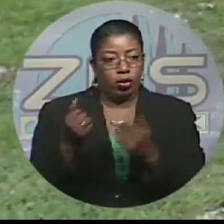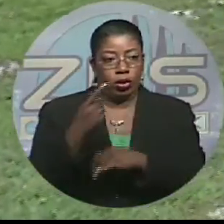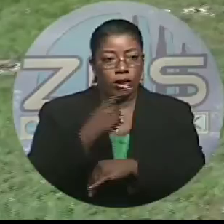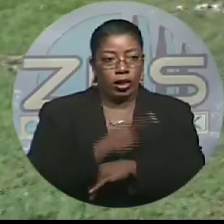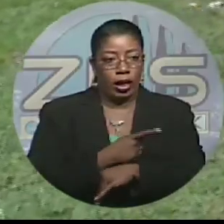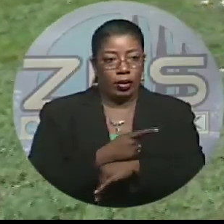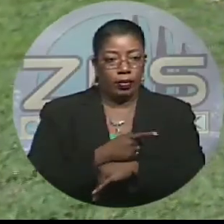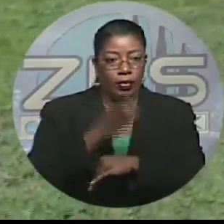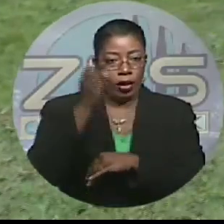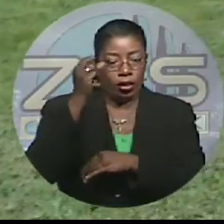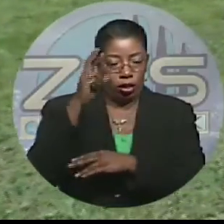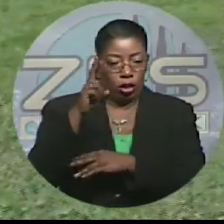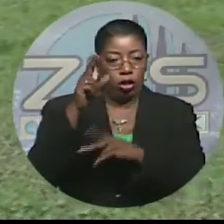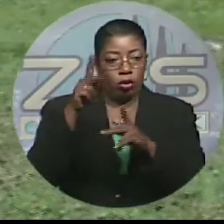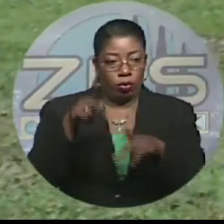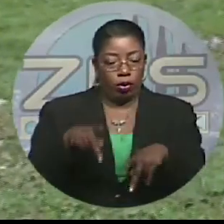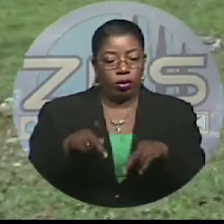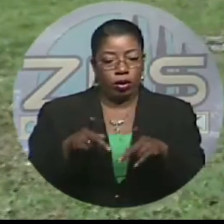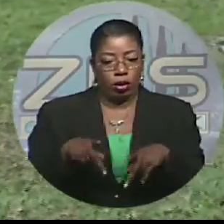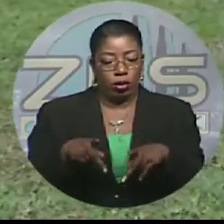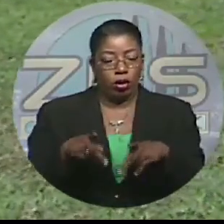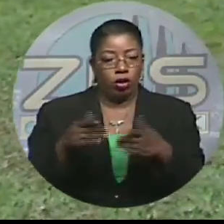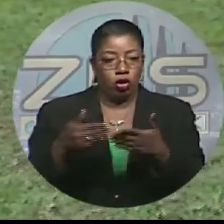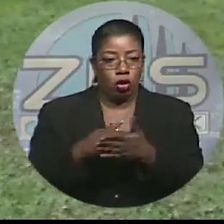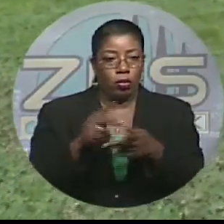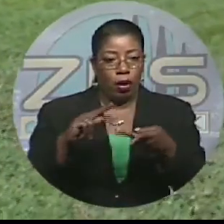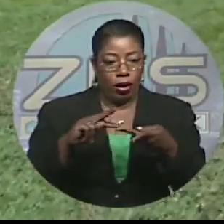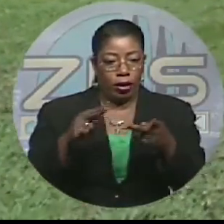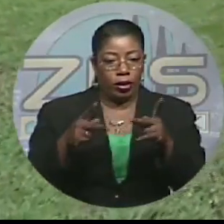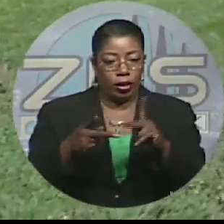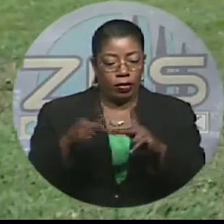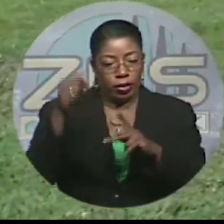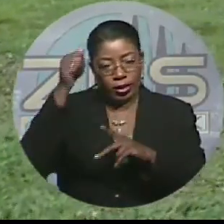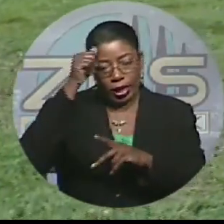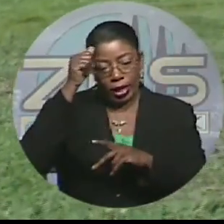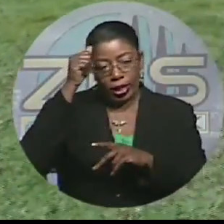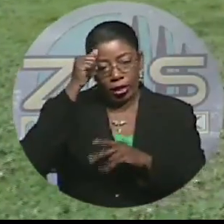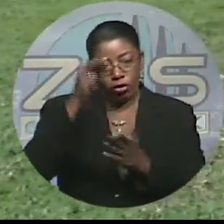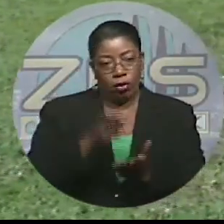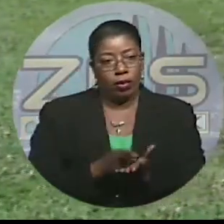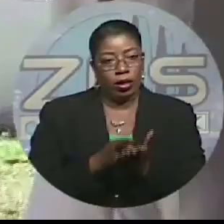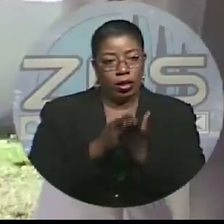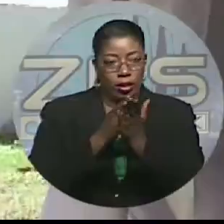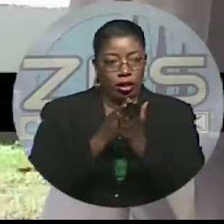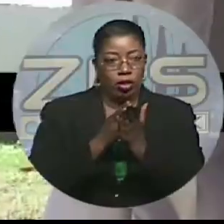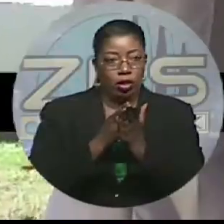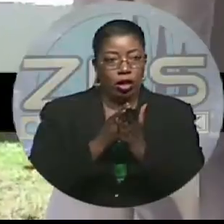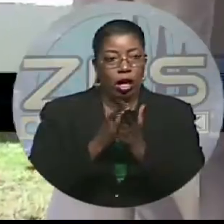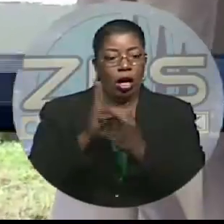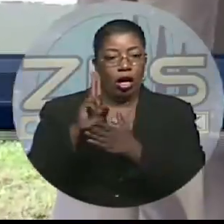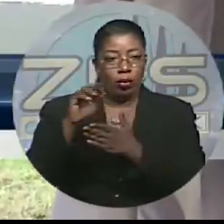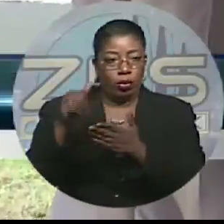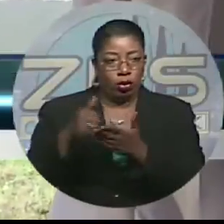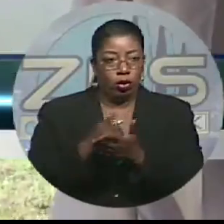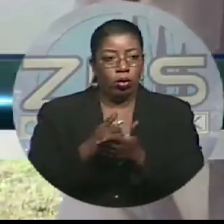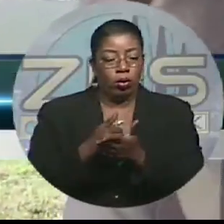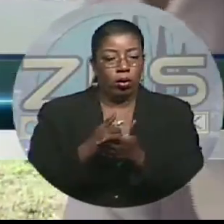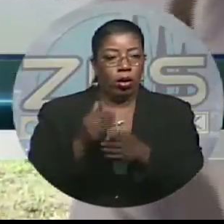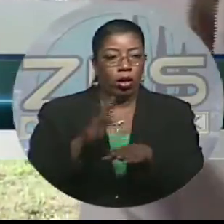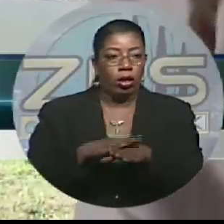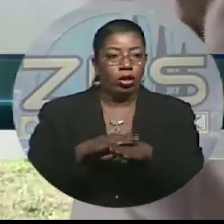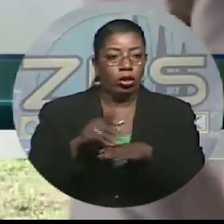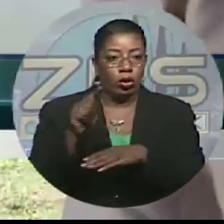Senior citizens taking center stage in a new partnership between Sandilands Rehabilitation Center and the Urban Renewal Commission on